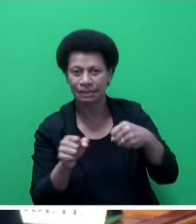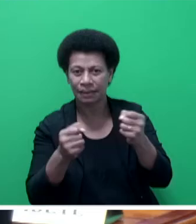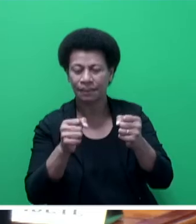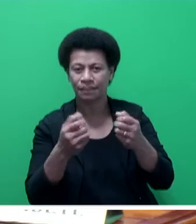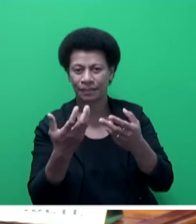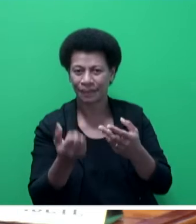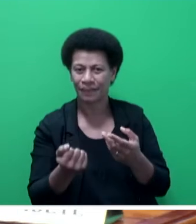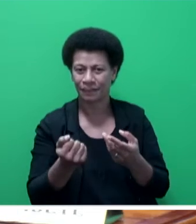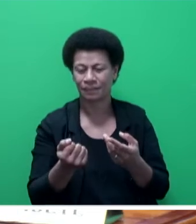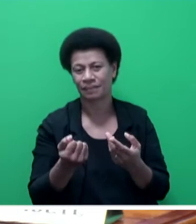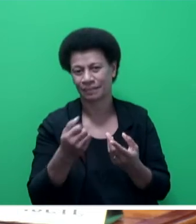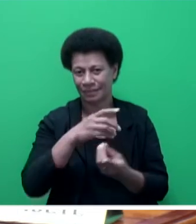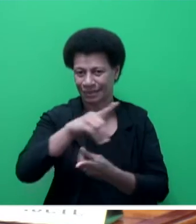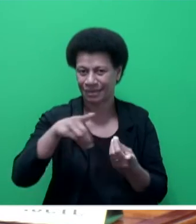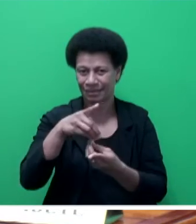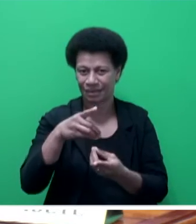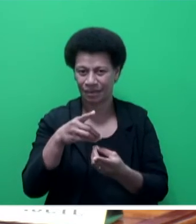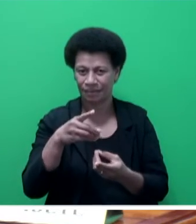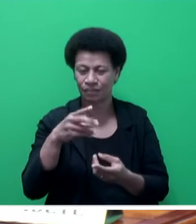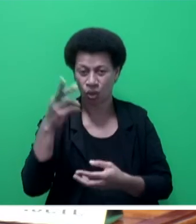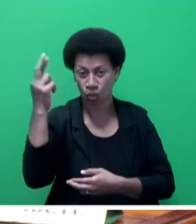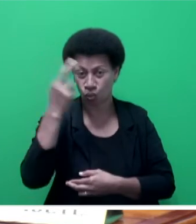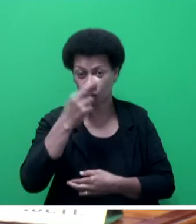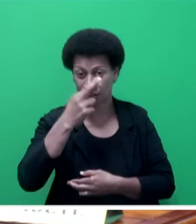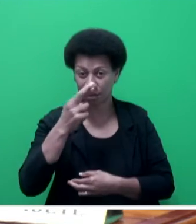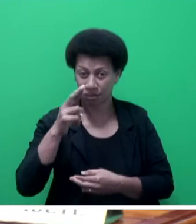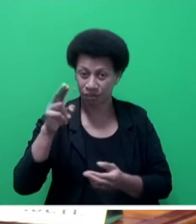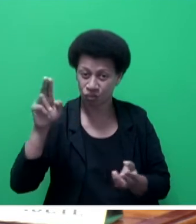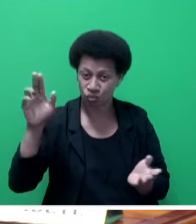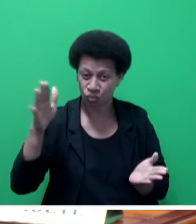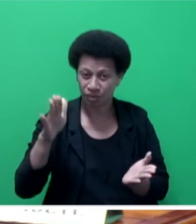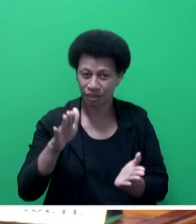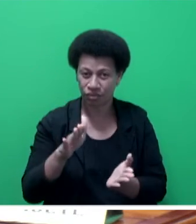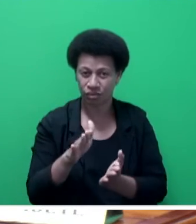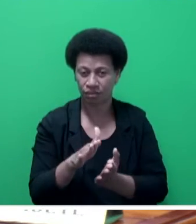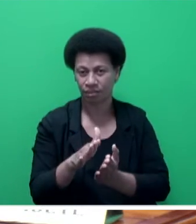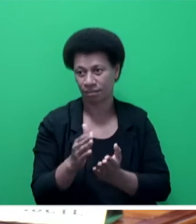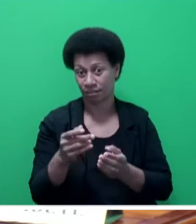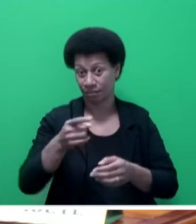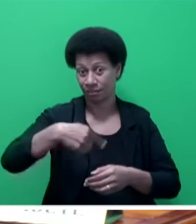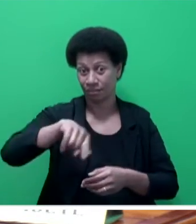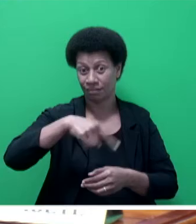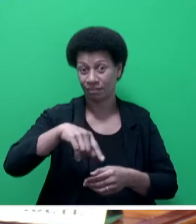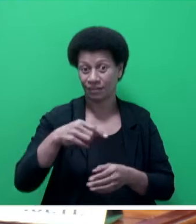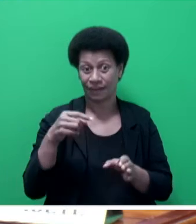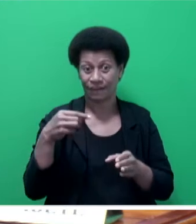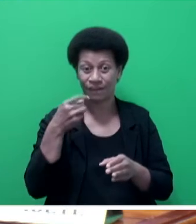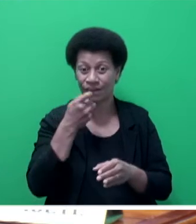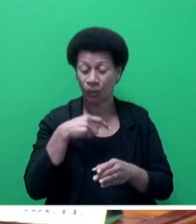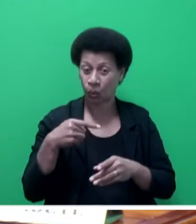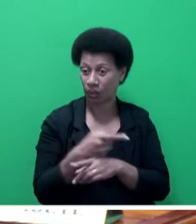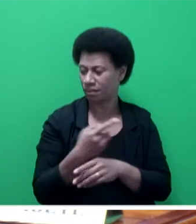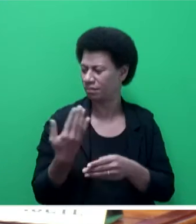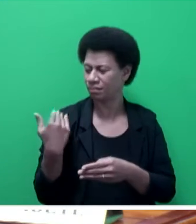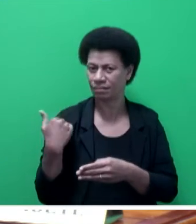reduction. In the Suva Peninsula, Mr. Speaker, sir, we started a few years back with an initial 3